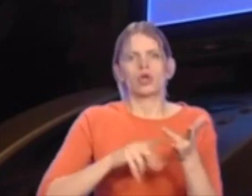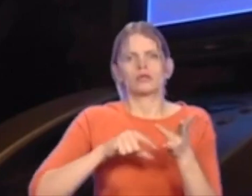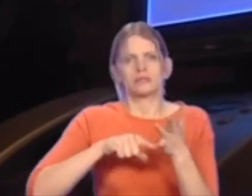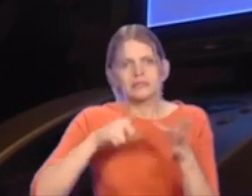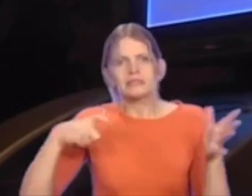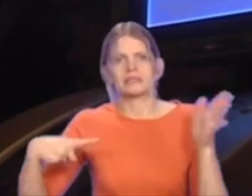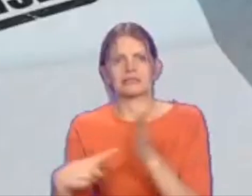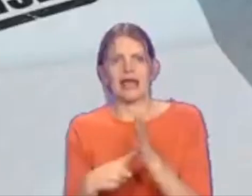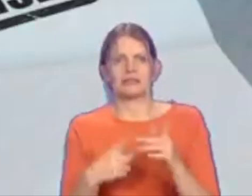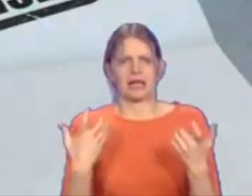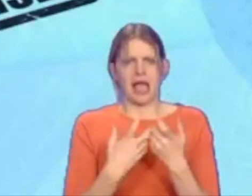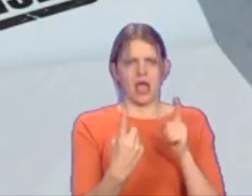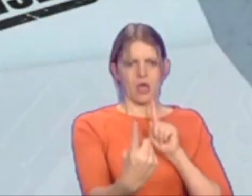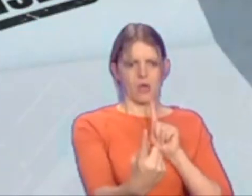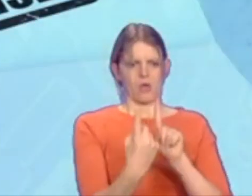close surveillance.